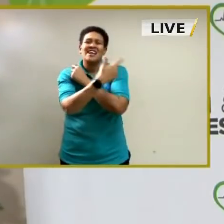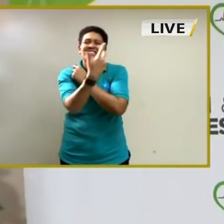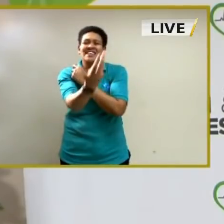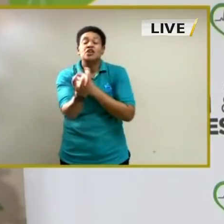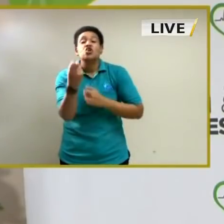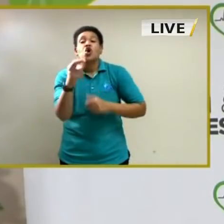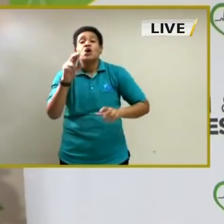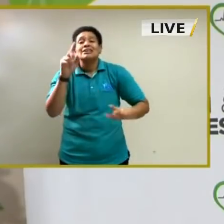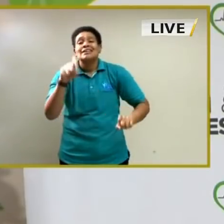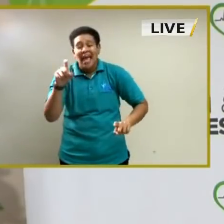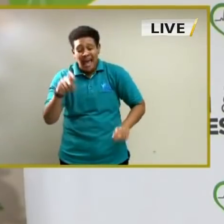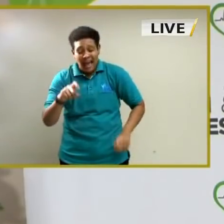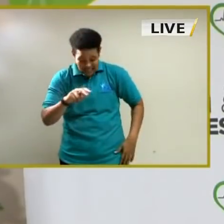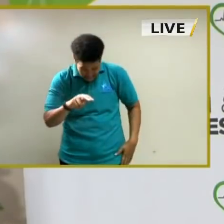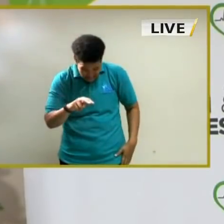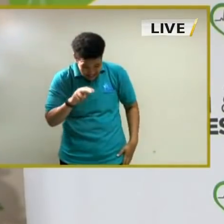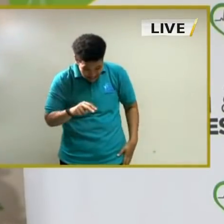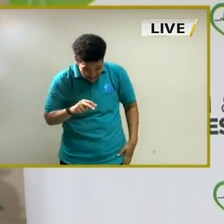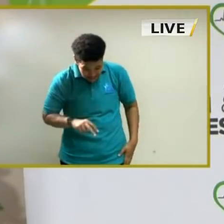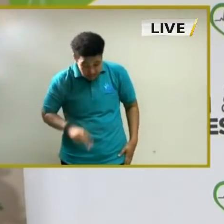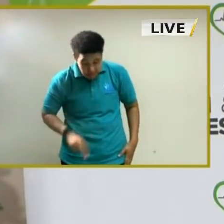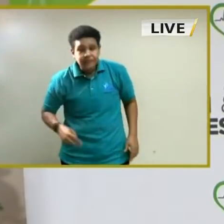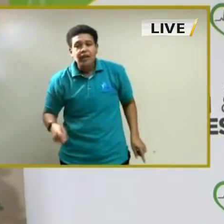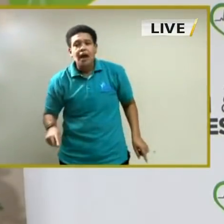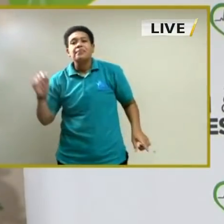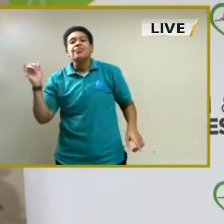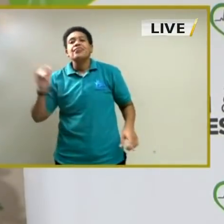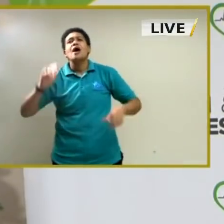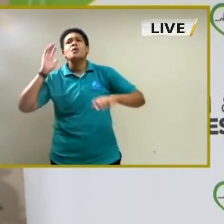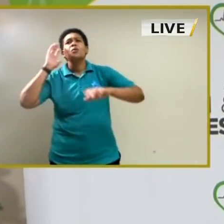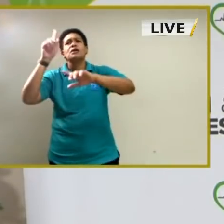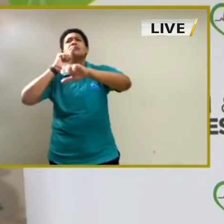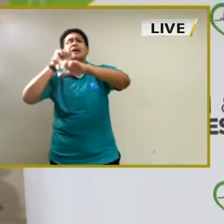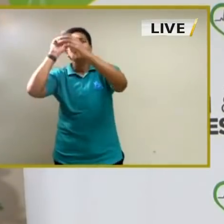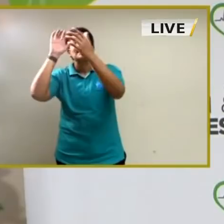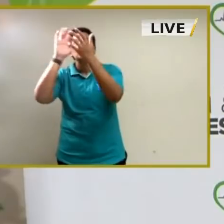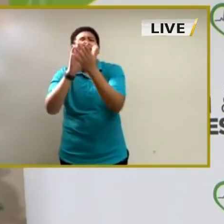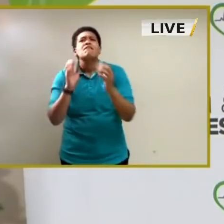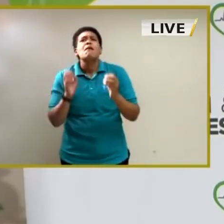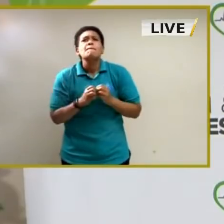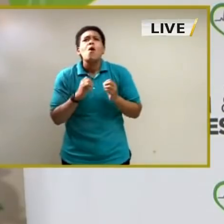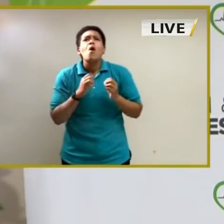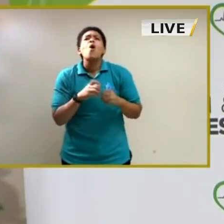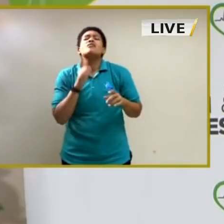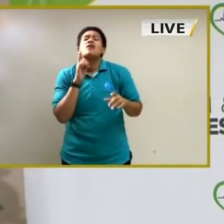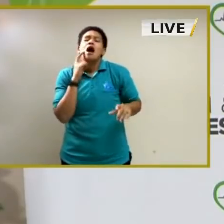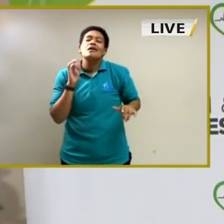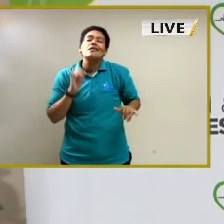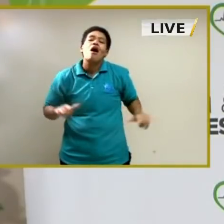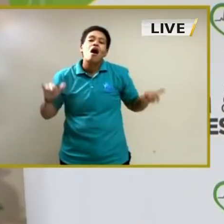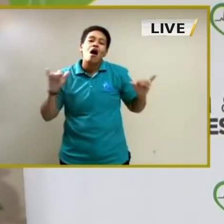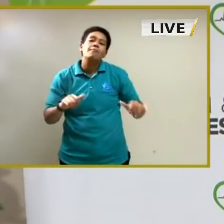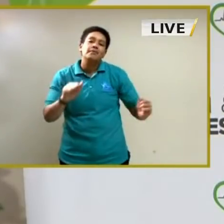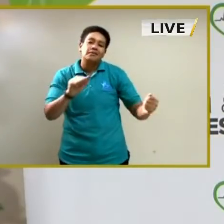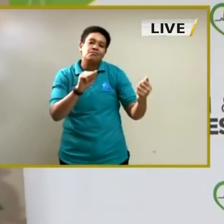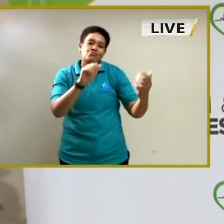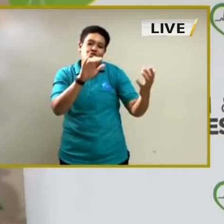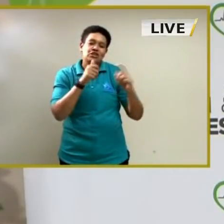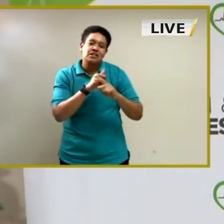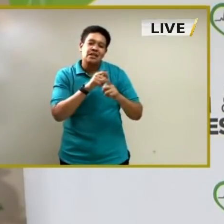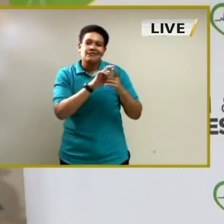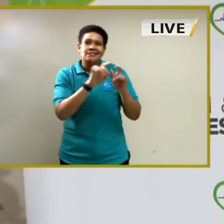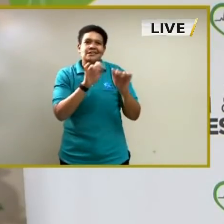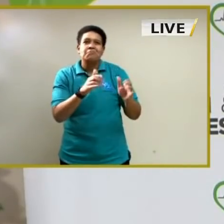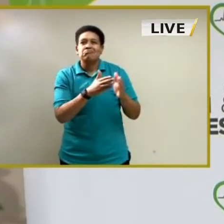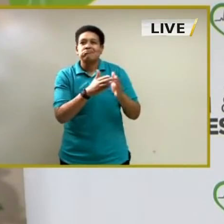or testing. And that will, I believe, be more a common approach across the board. You